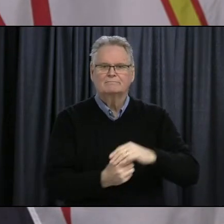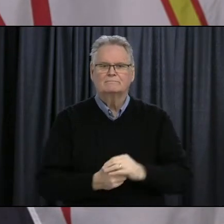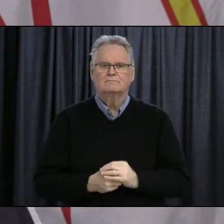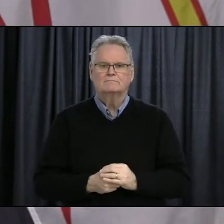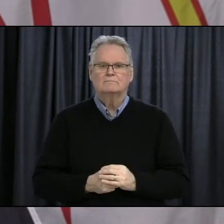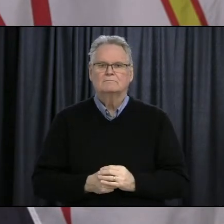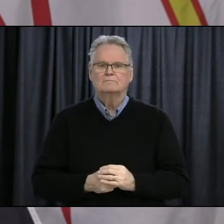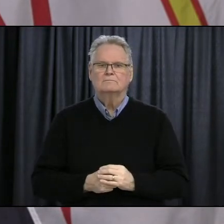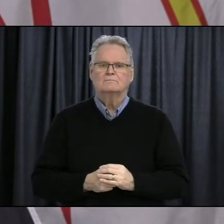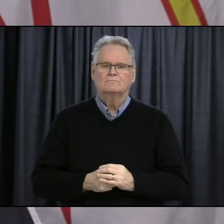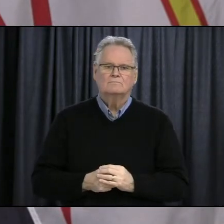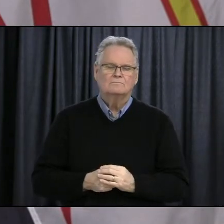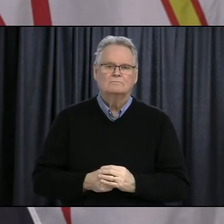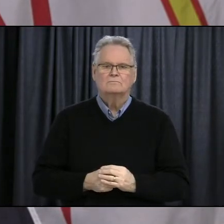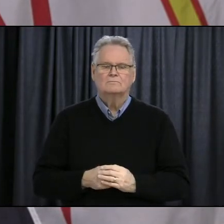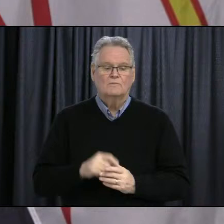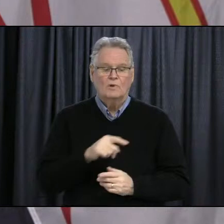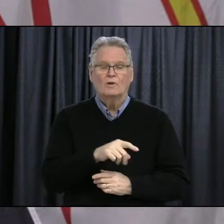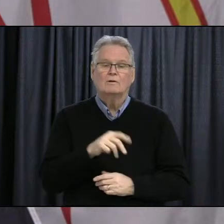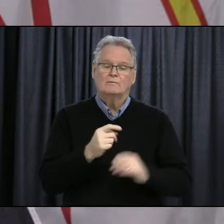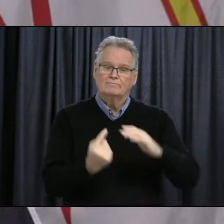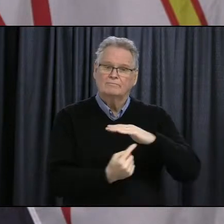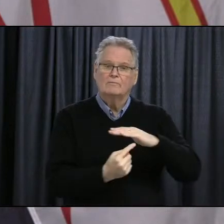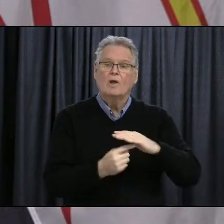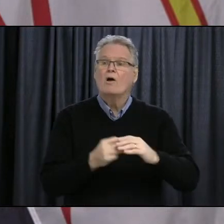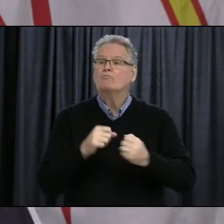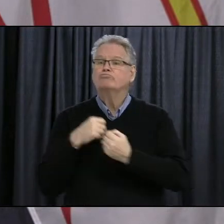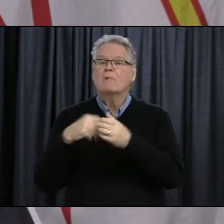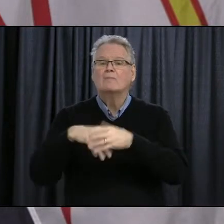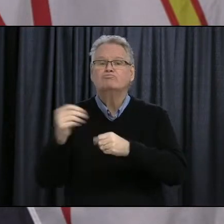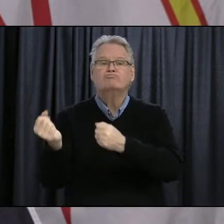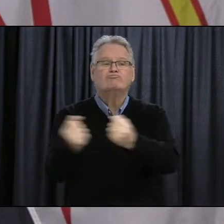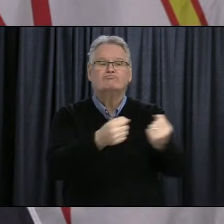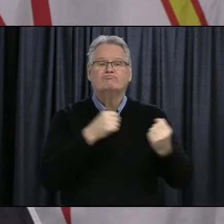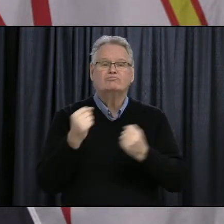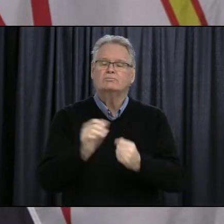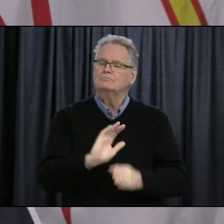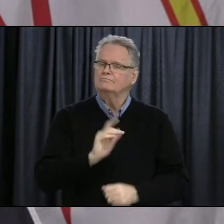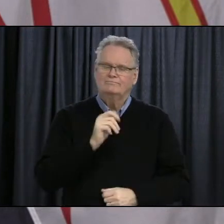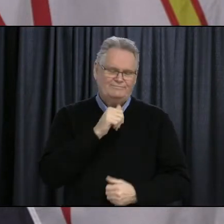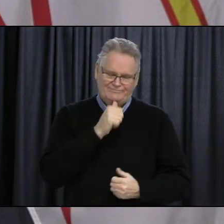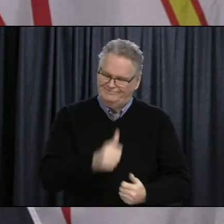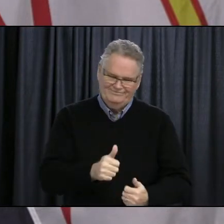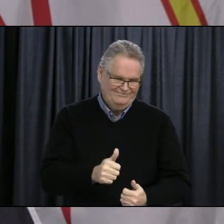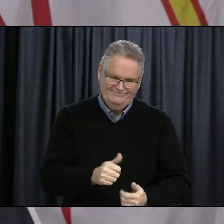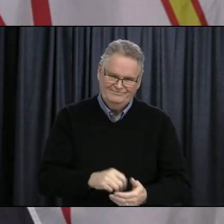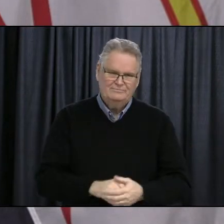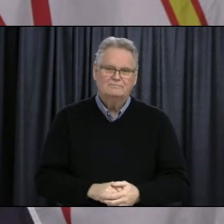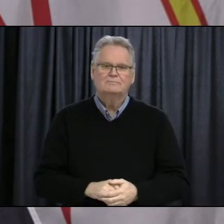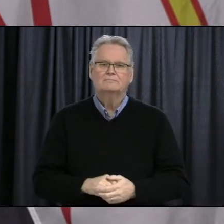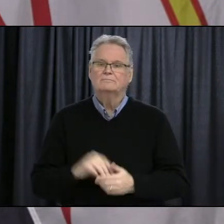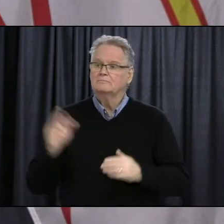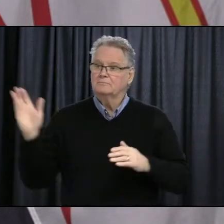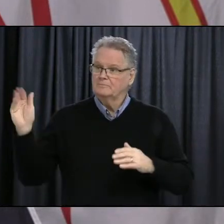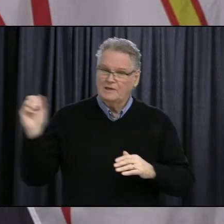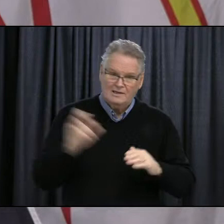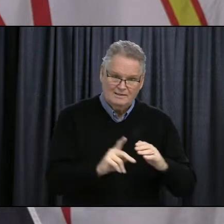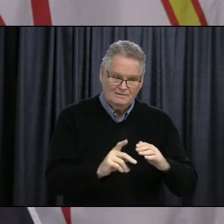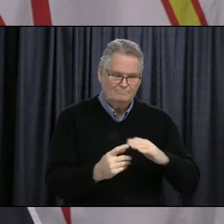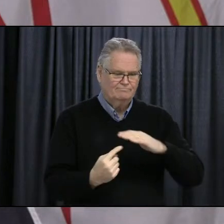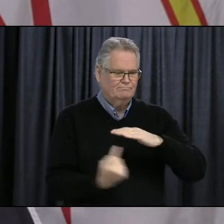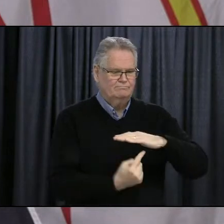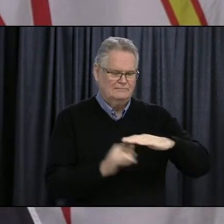All individuals traveling to our province have a responsibility to stay informed on the most current requirements. All